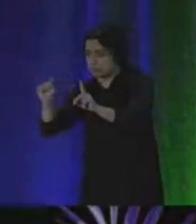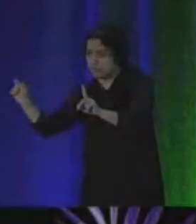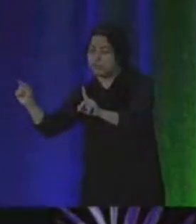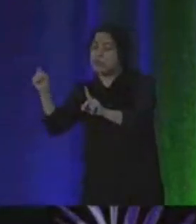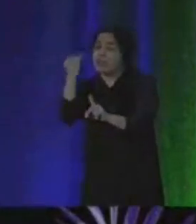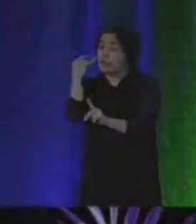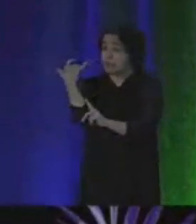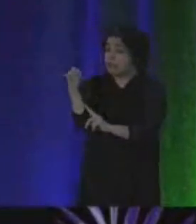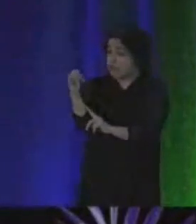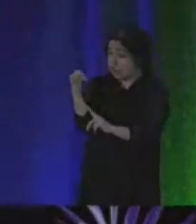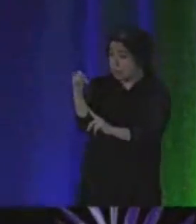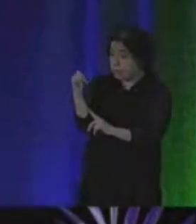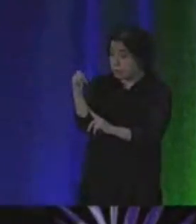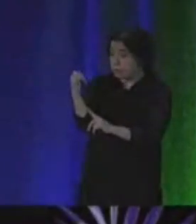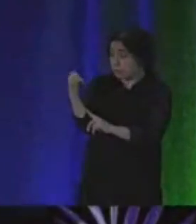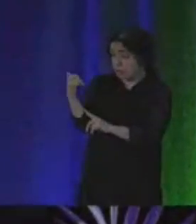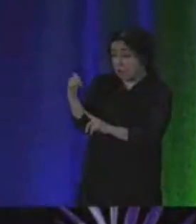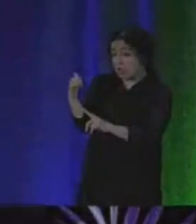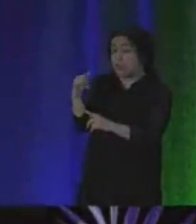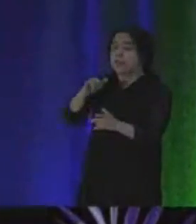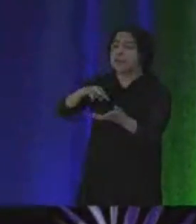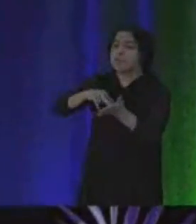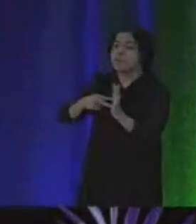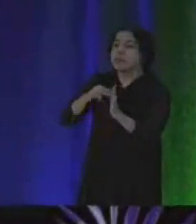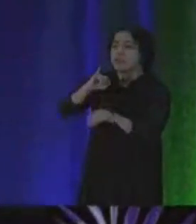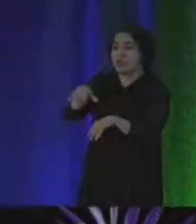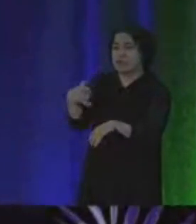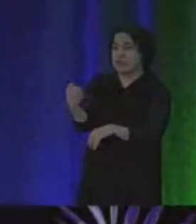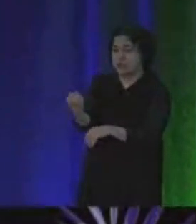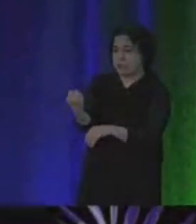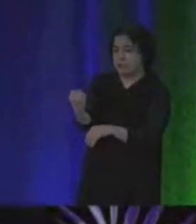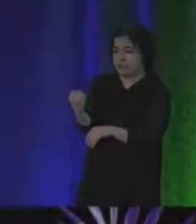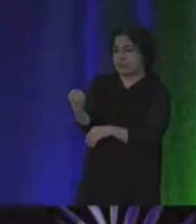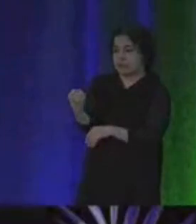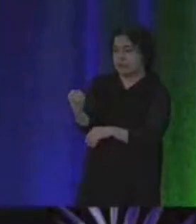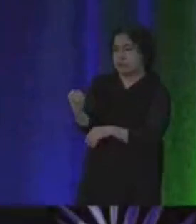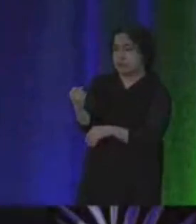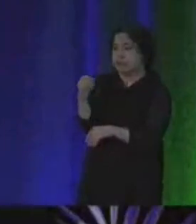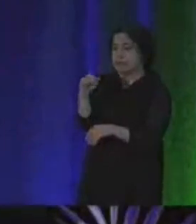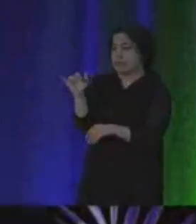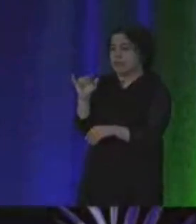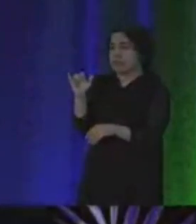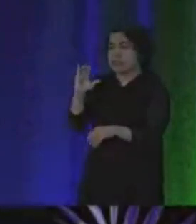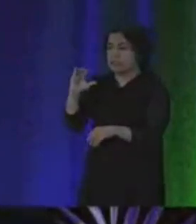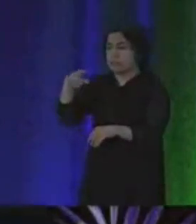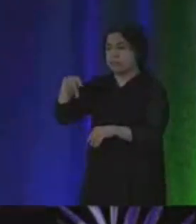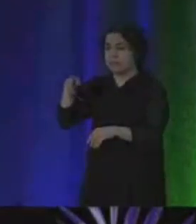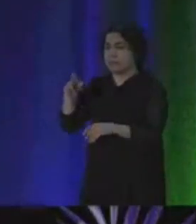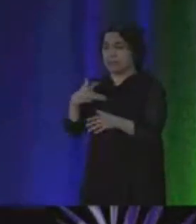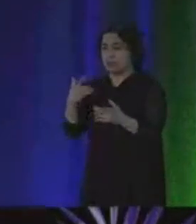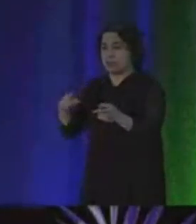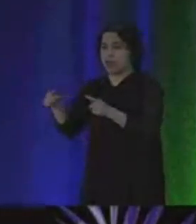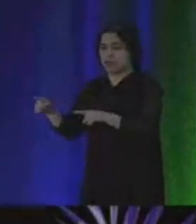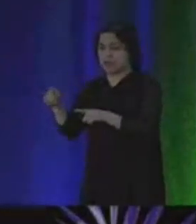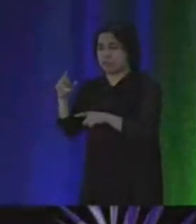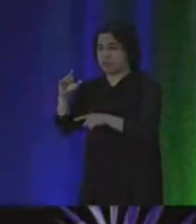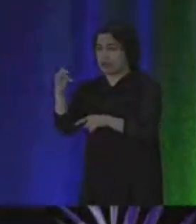yellow, that's pretty much JavaScript, right? That's like CPU going on. Now,